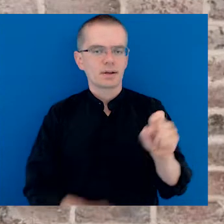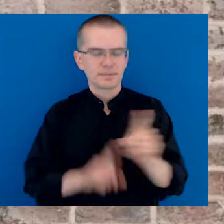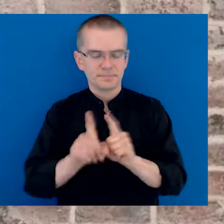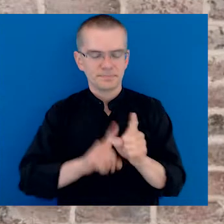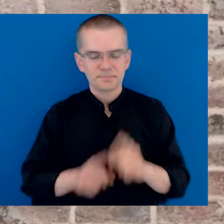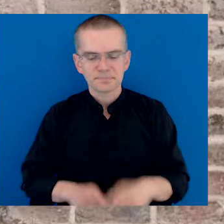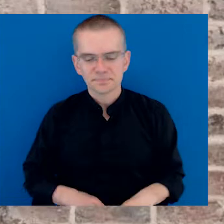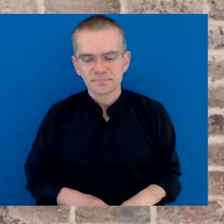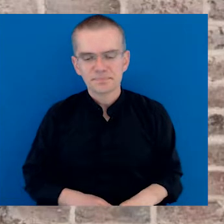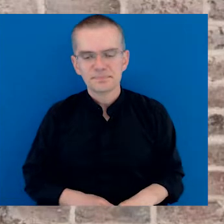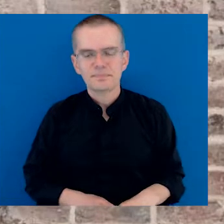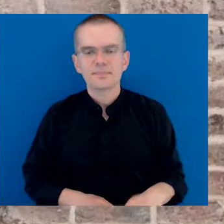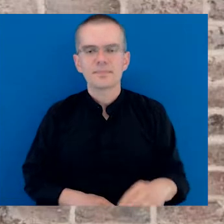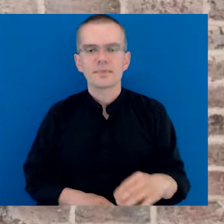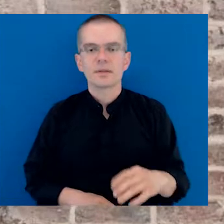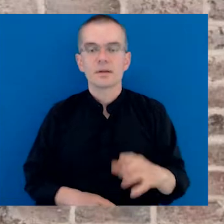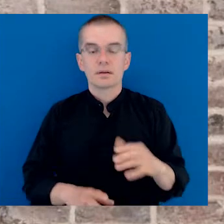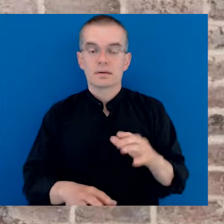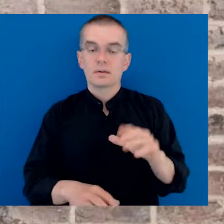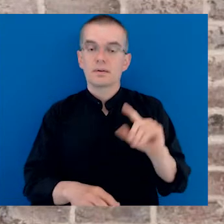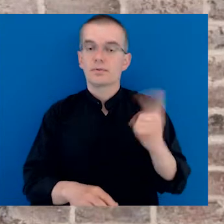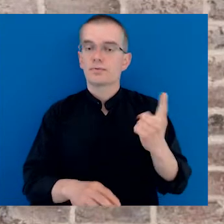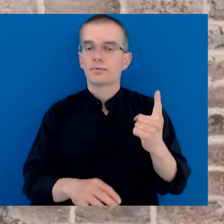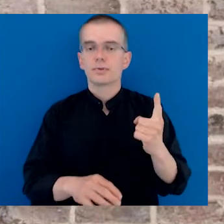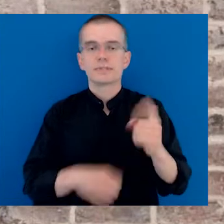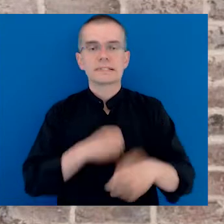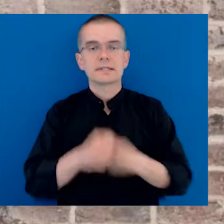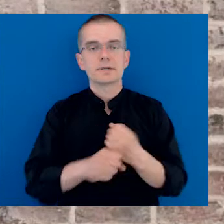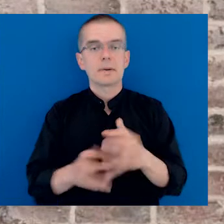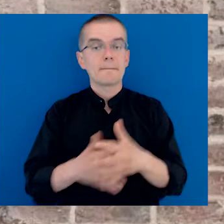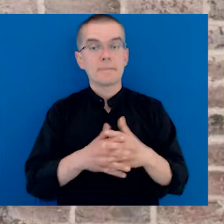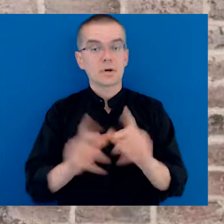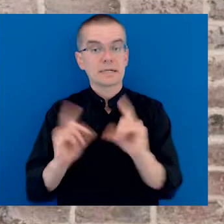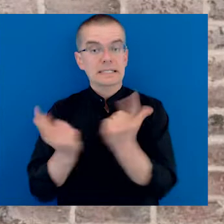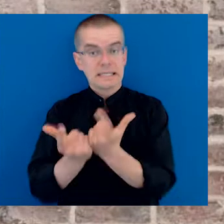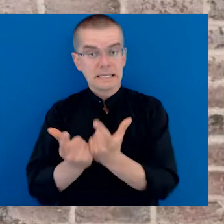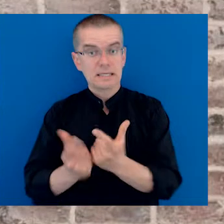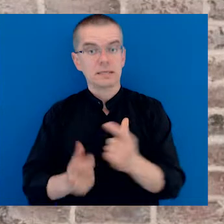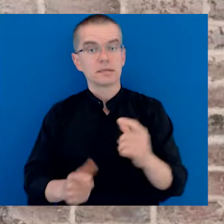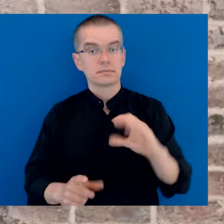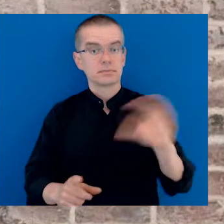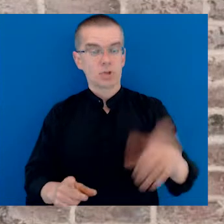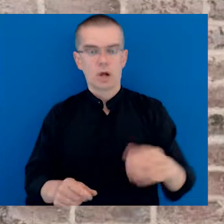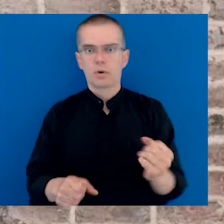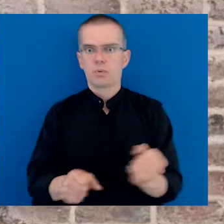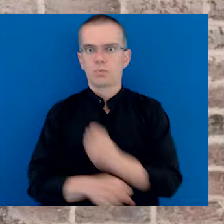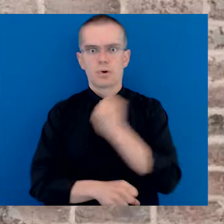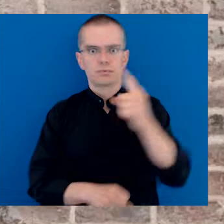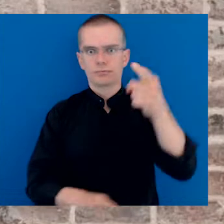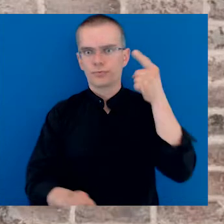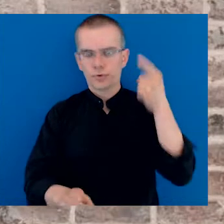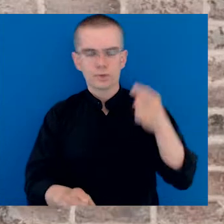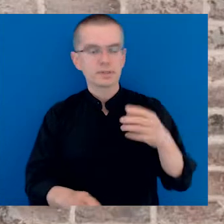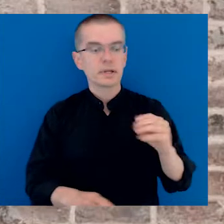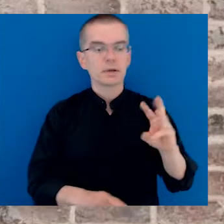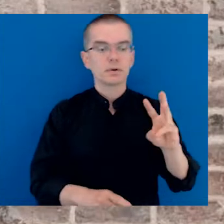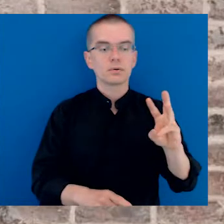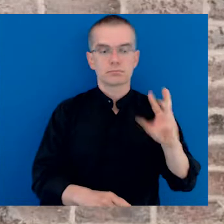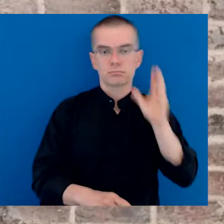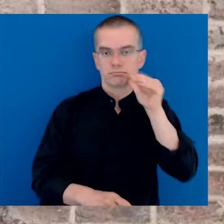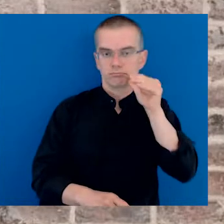American League in 1901. They won the pennant, and William Hoy was their center fielder, and he was already well up in his 30s at the